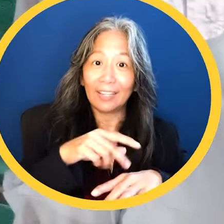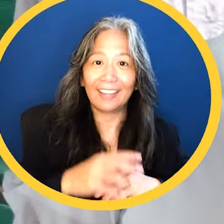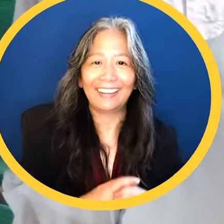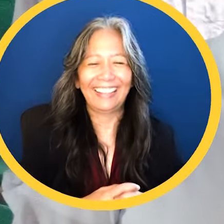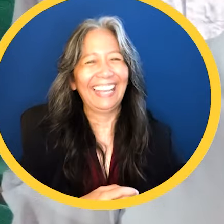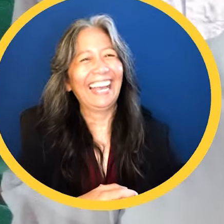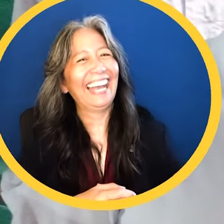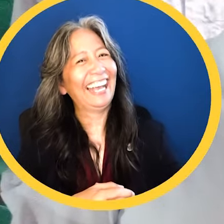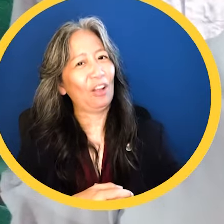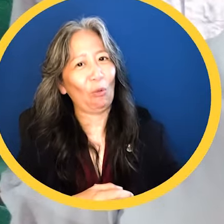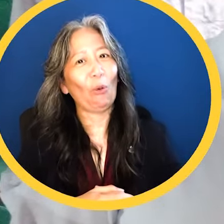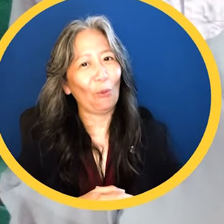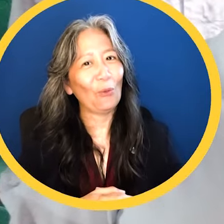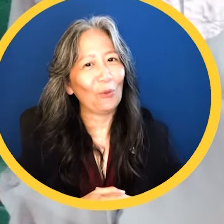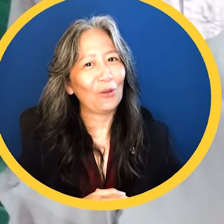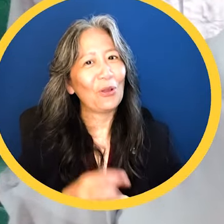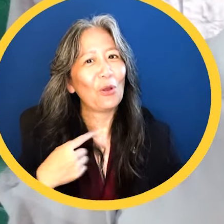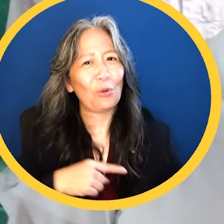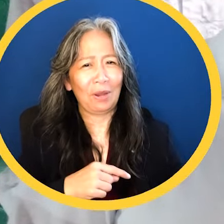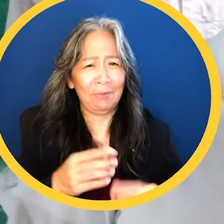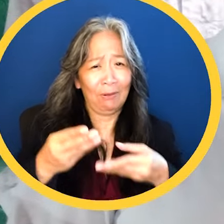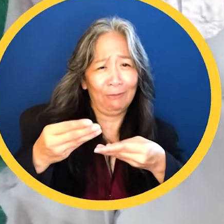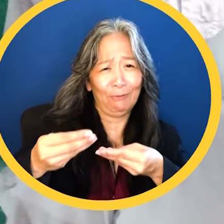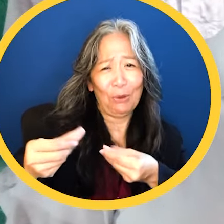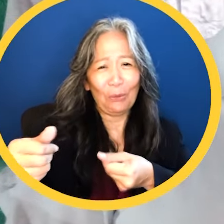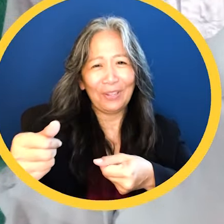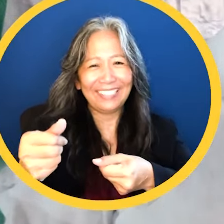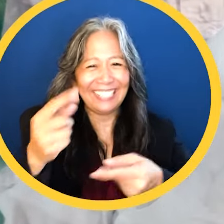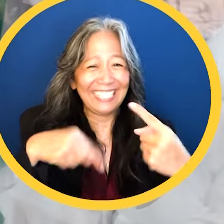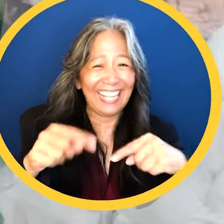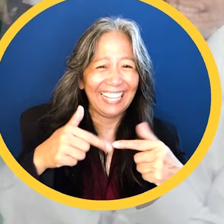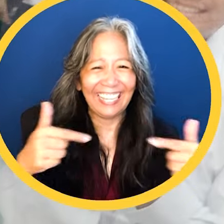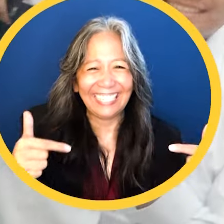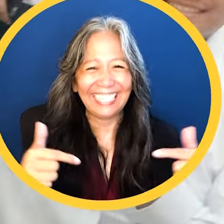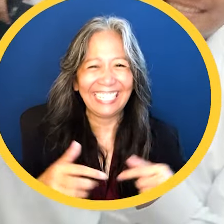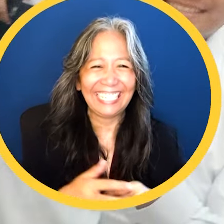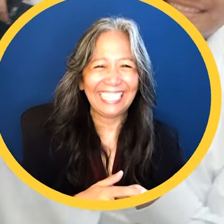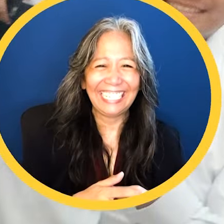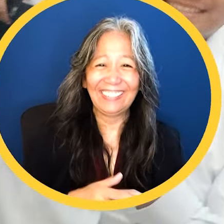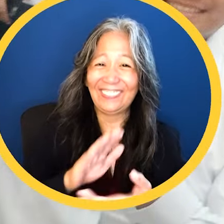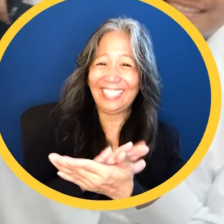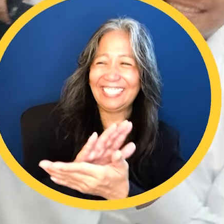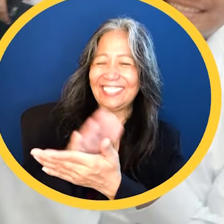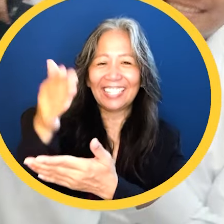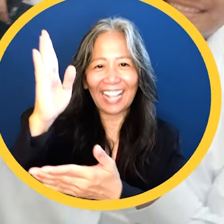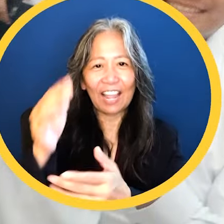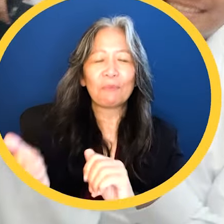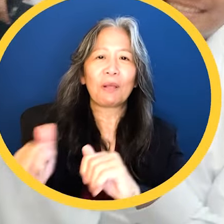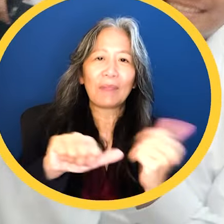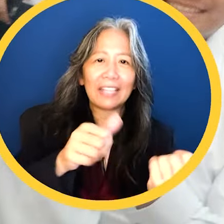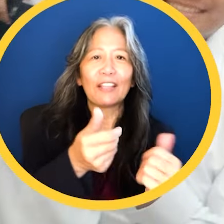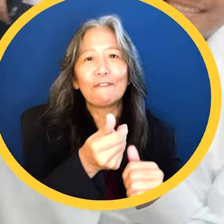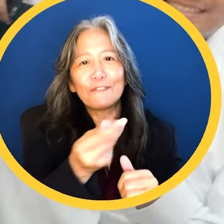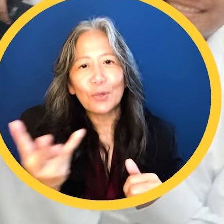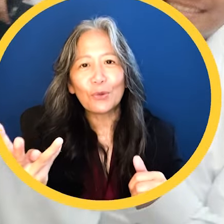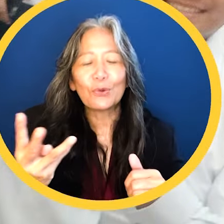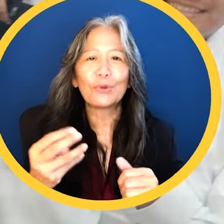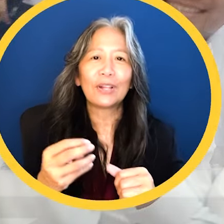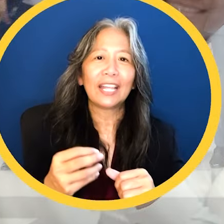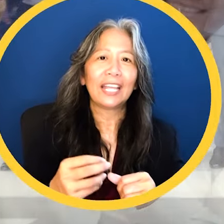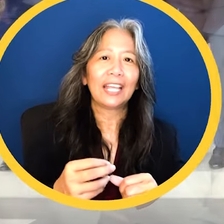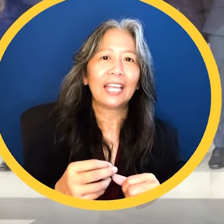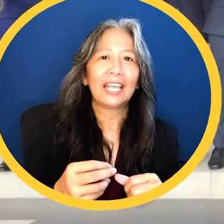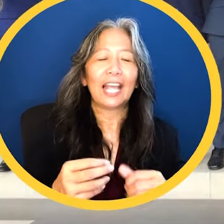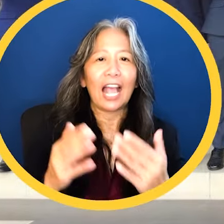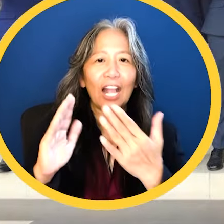Philippines, oh, we were the most fluent when it came to sign language. Praise be to God, we're able to baptize a few. We're